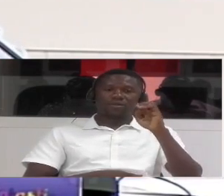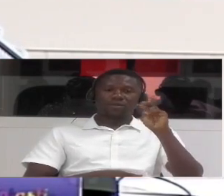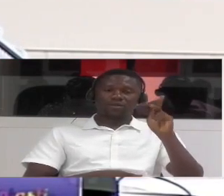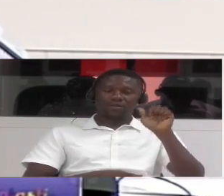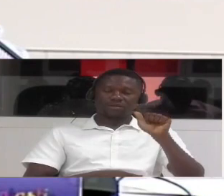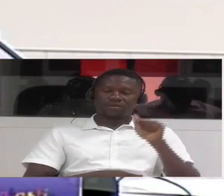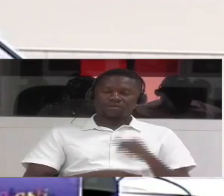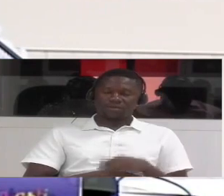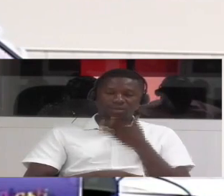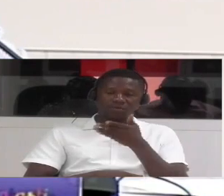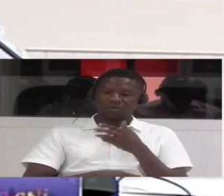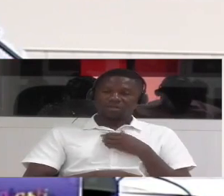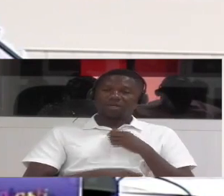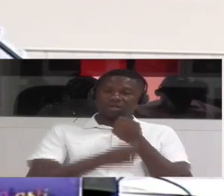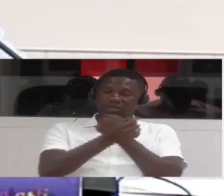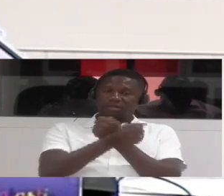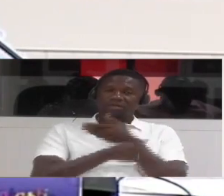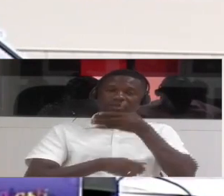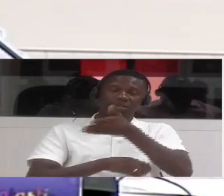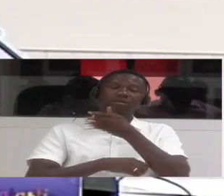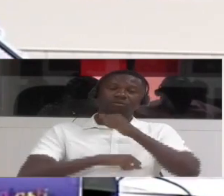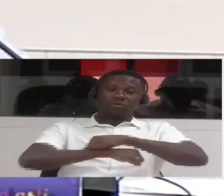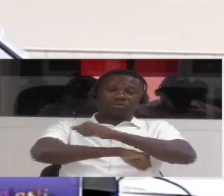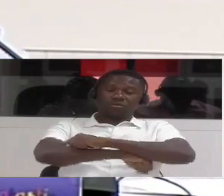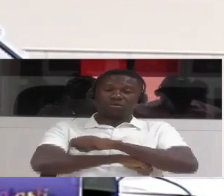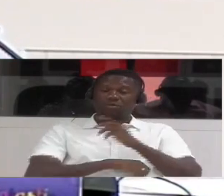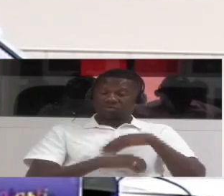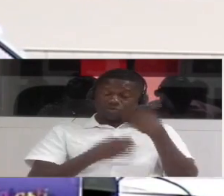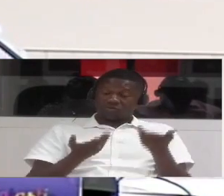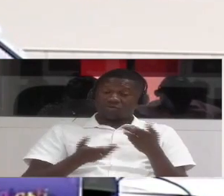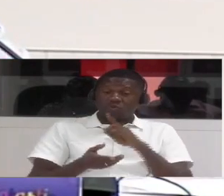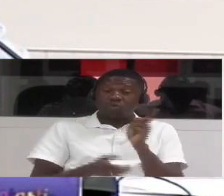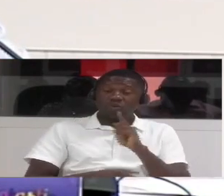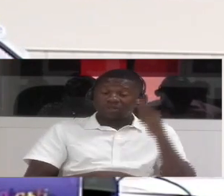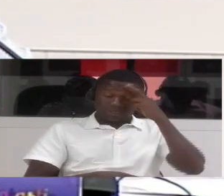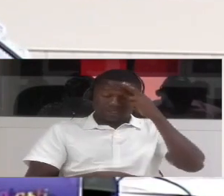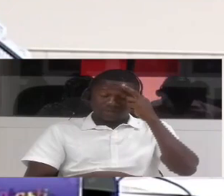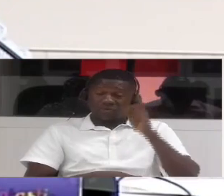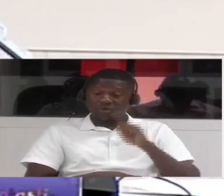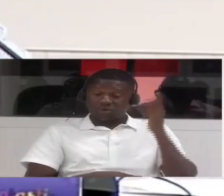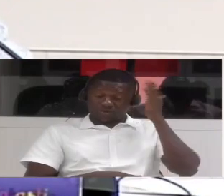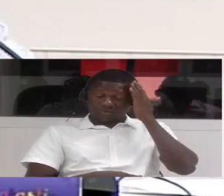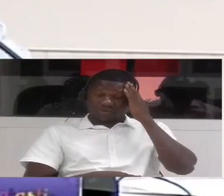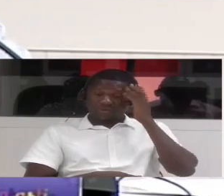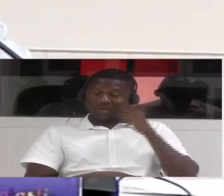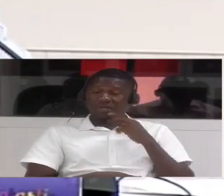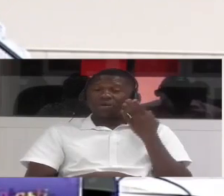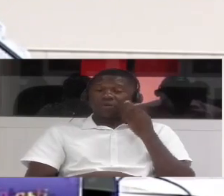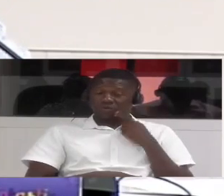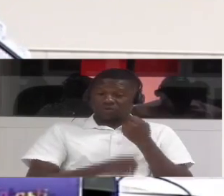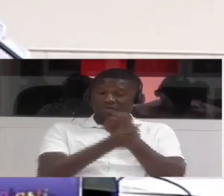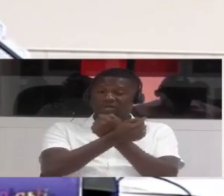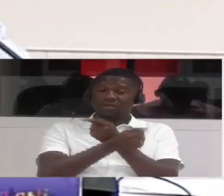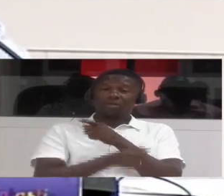arrested in Soma. We don't know exactly for what reason, but then what we do know was that when he was